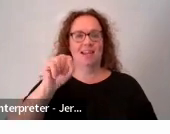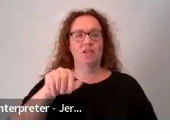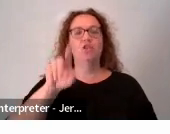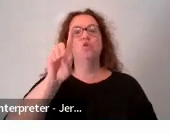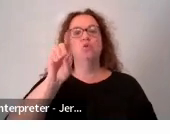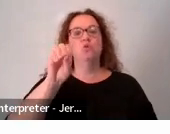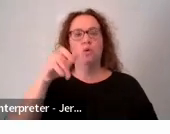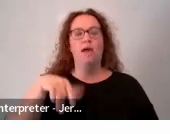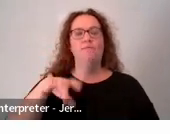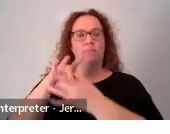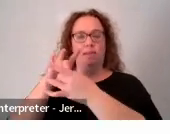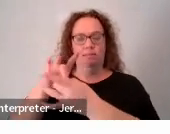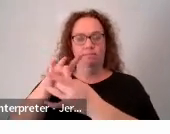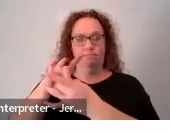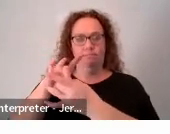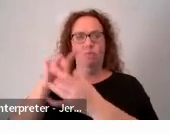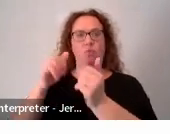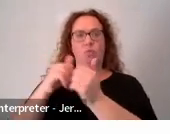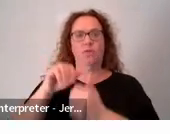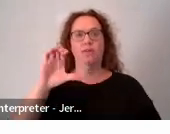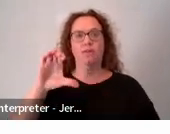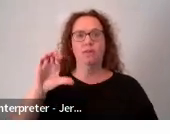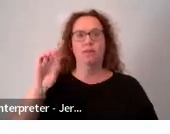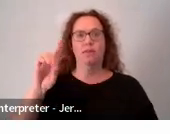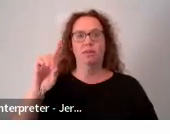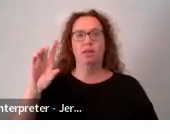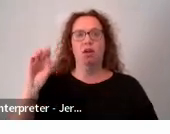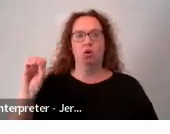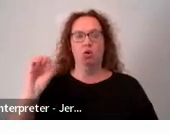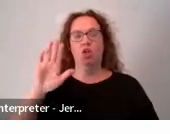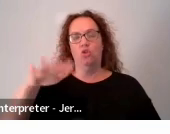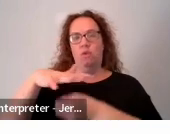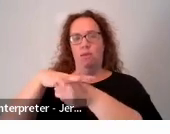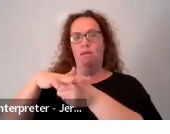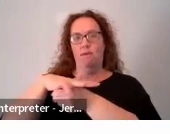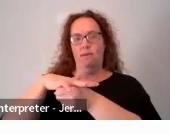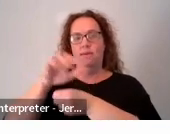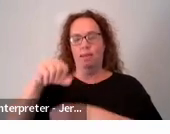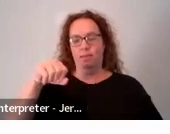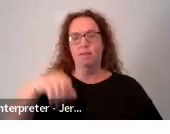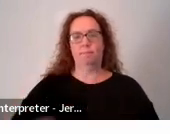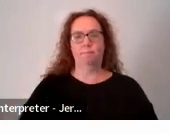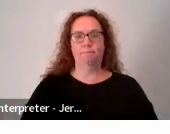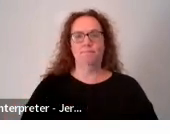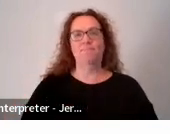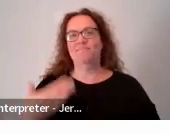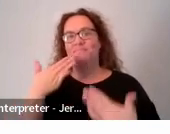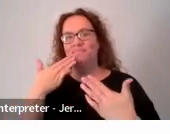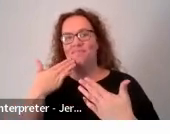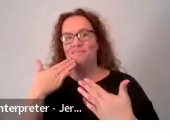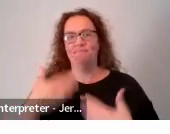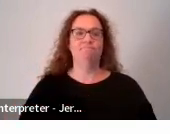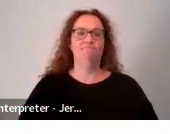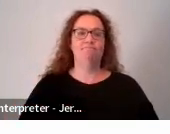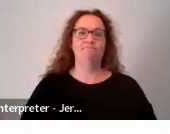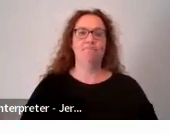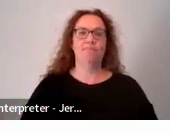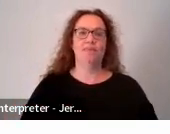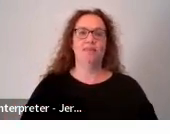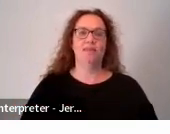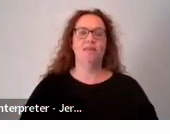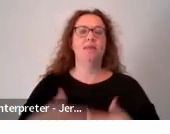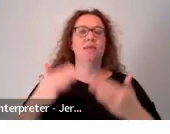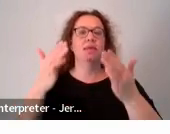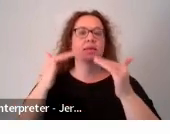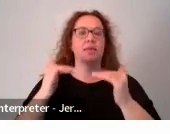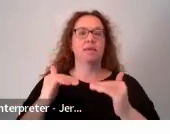have to affiliate with the CDDOs in your area. Excellent, thank you. We'll keep going. Another